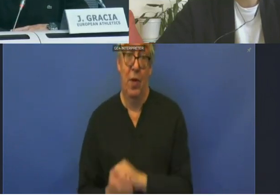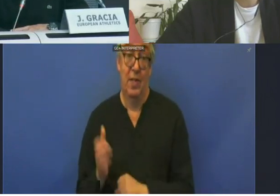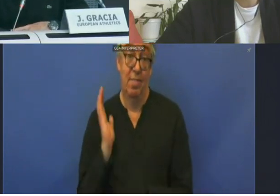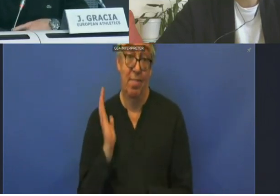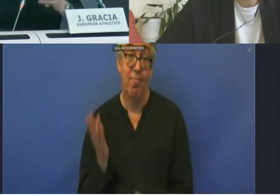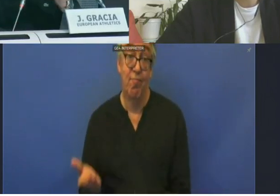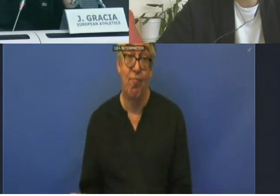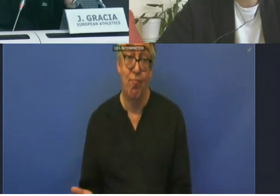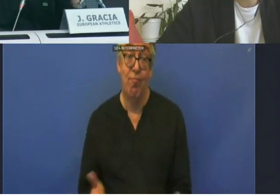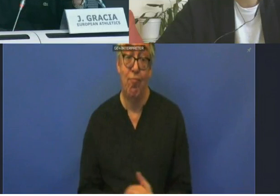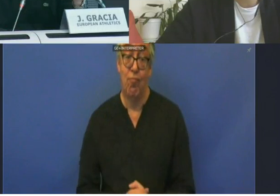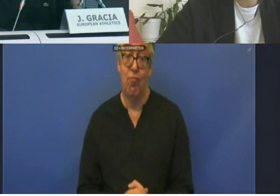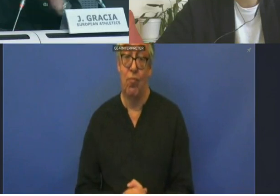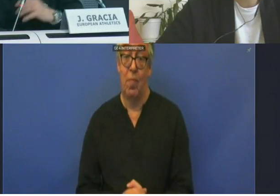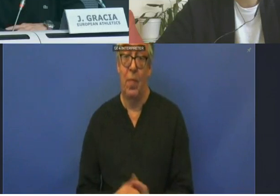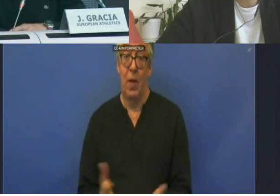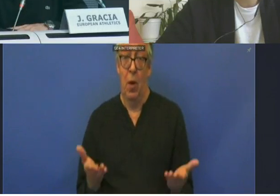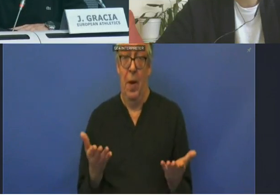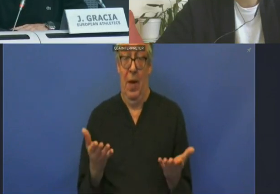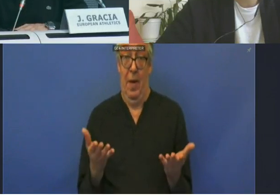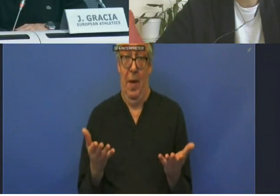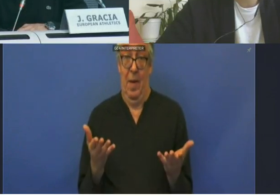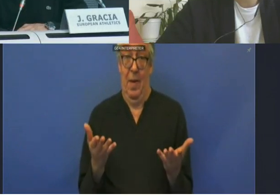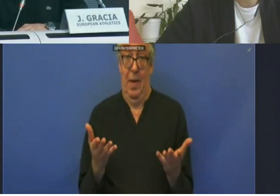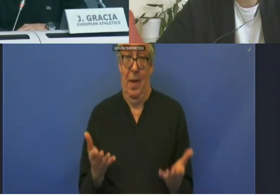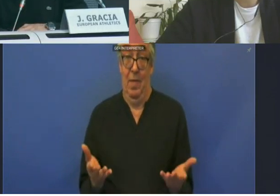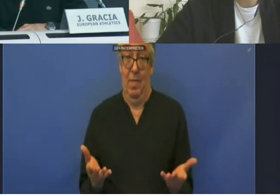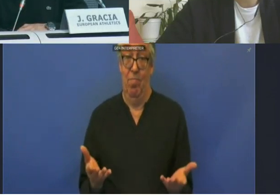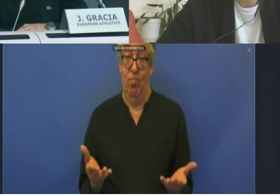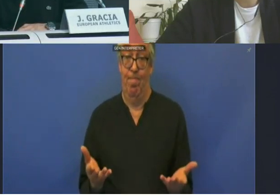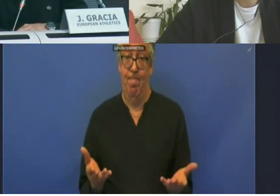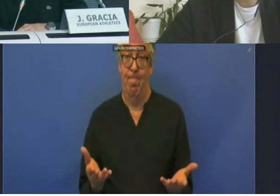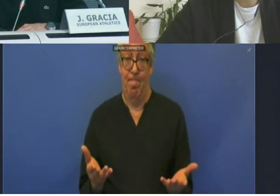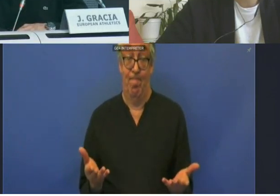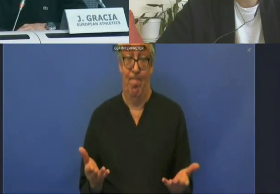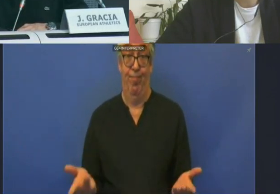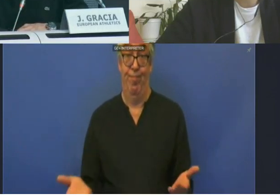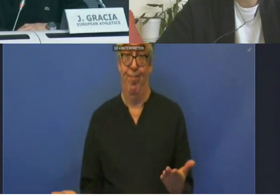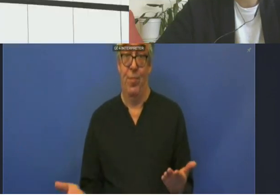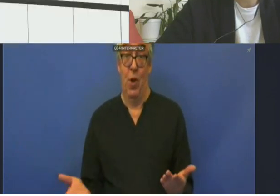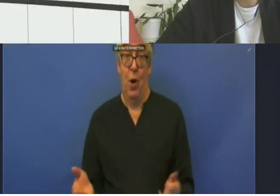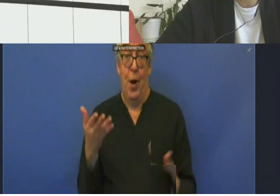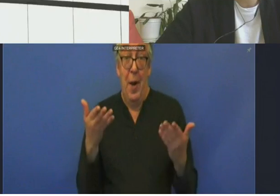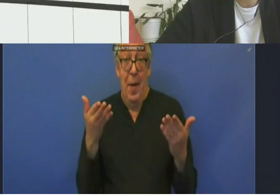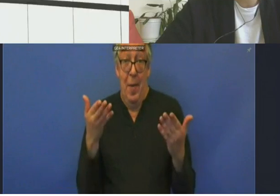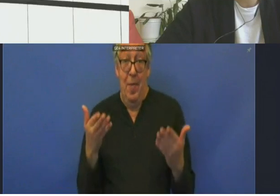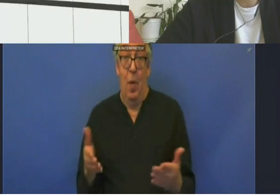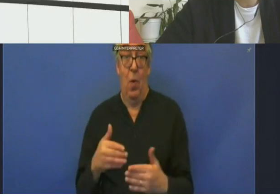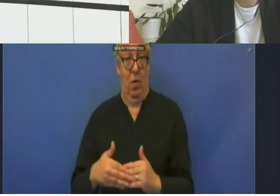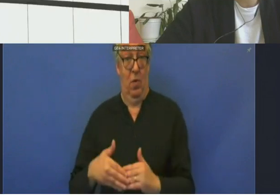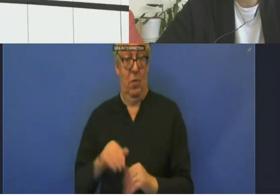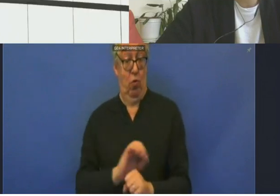which, in fact, we see much more things, and we realize much how much important is the health